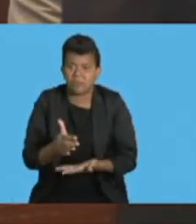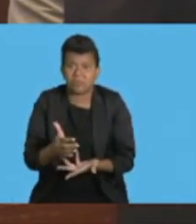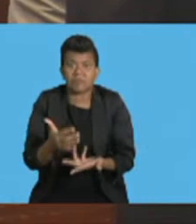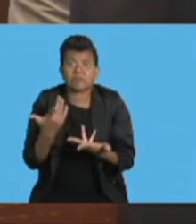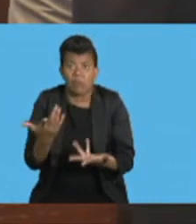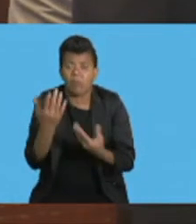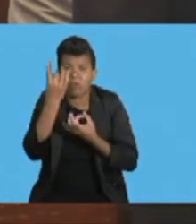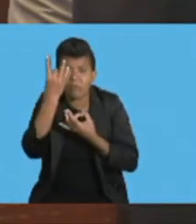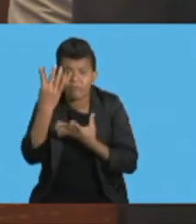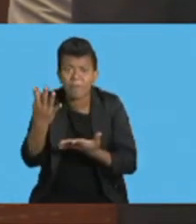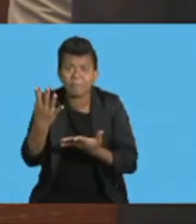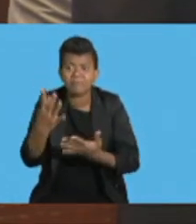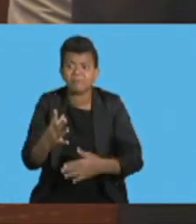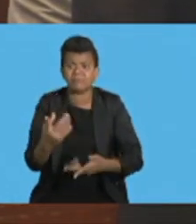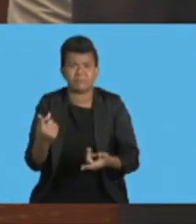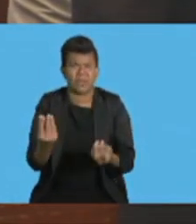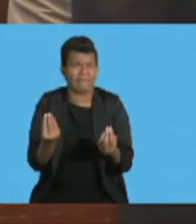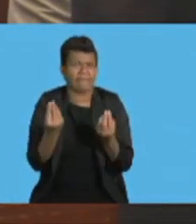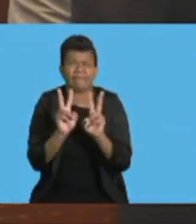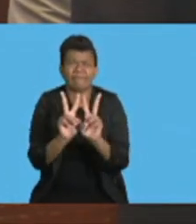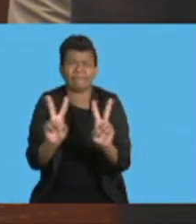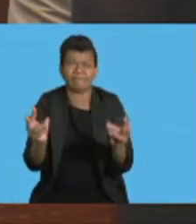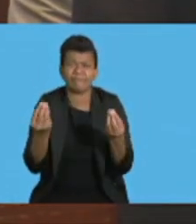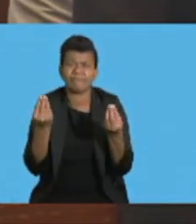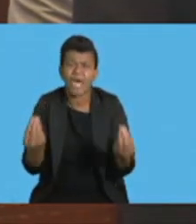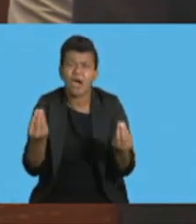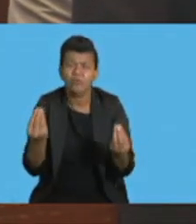land that we are given in PNG to build our chancery.